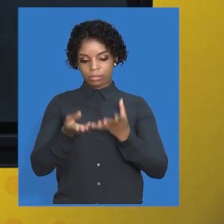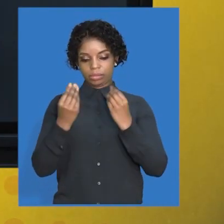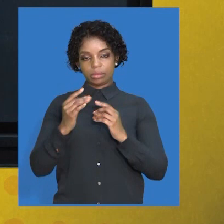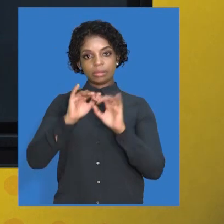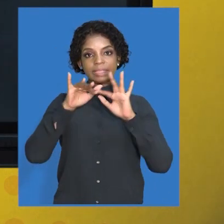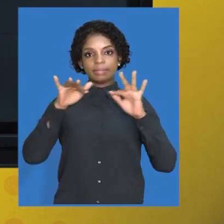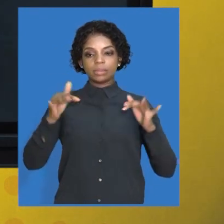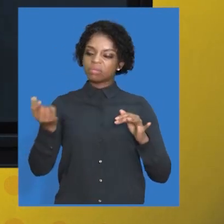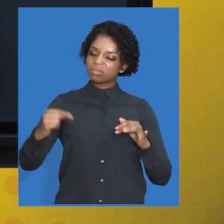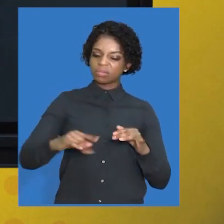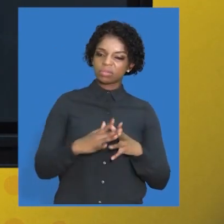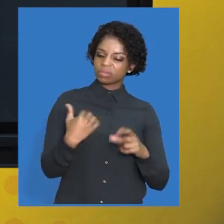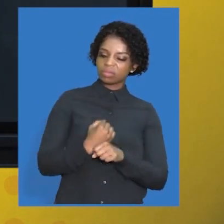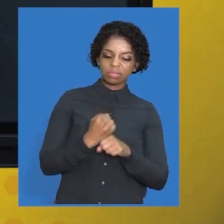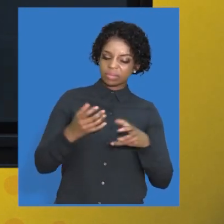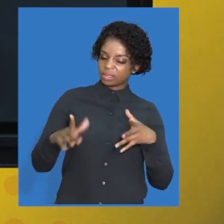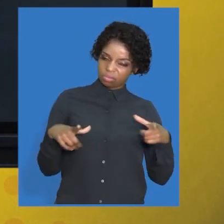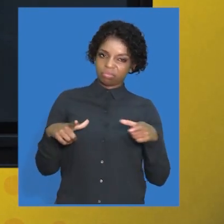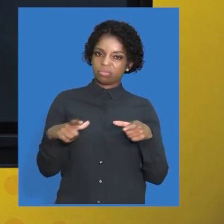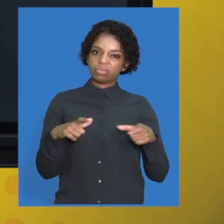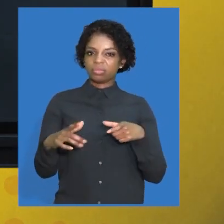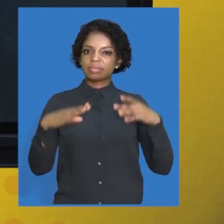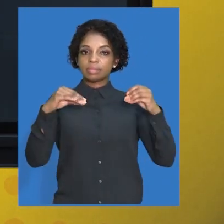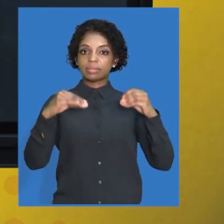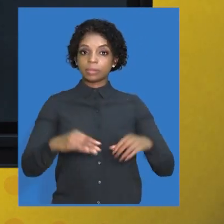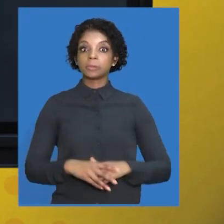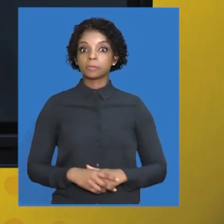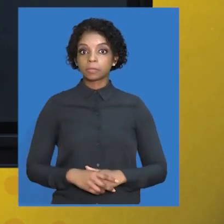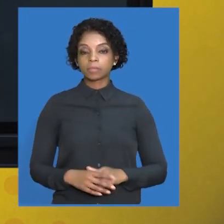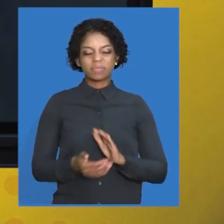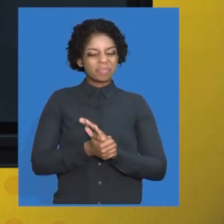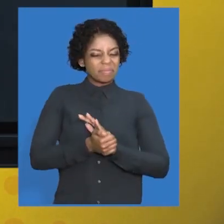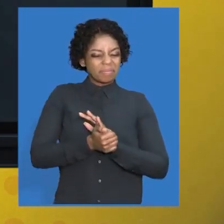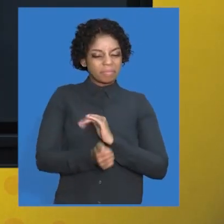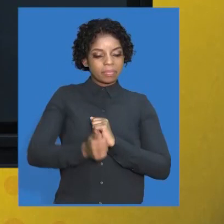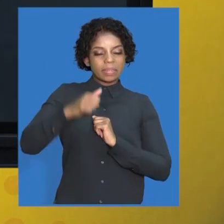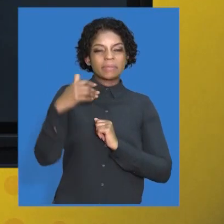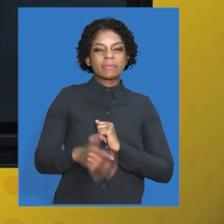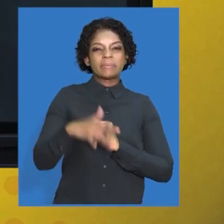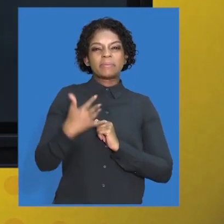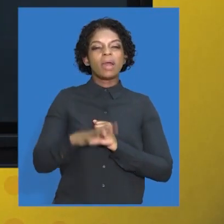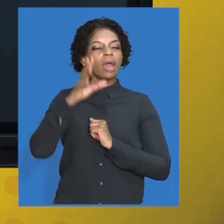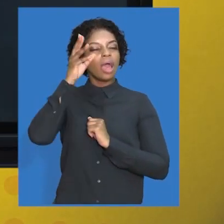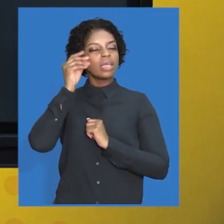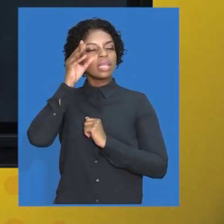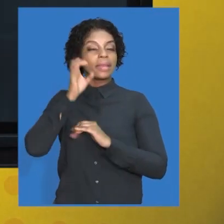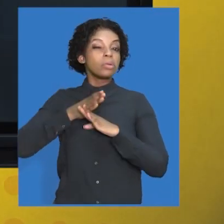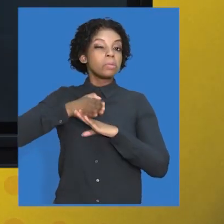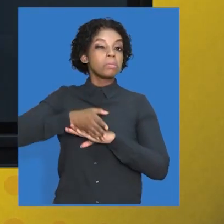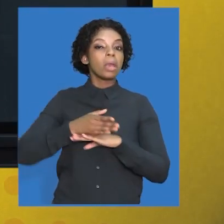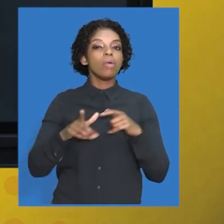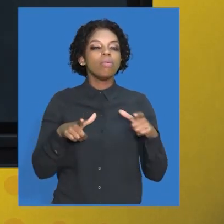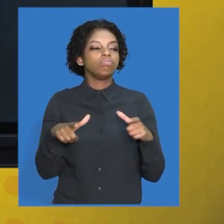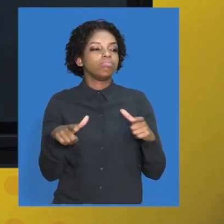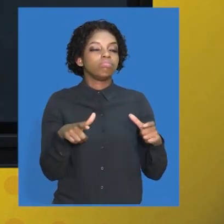our company. They'll be highly skilled, they'll be very competent, and they'll have experience in running a company, which is going to stand